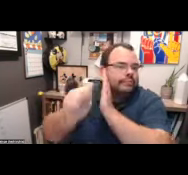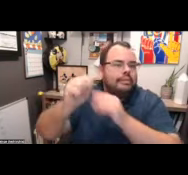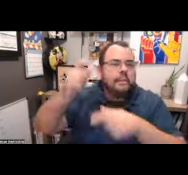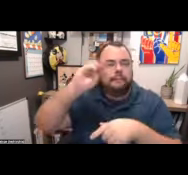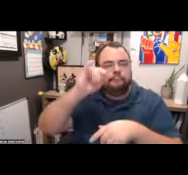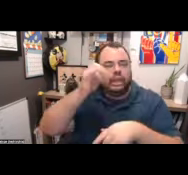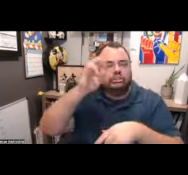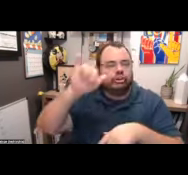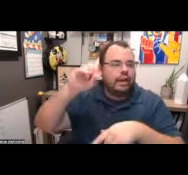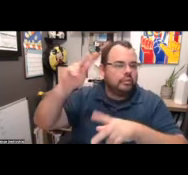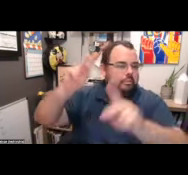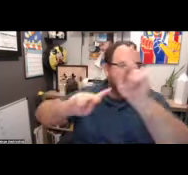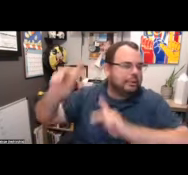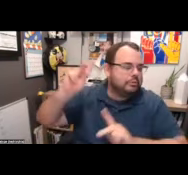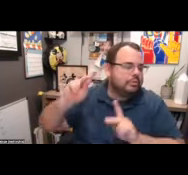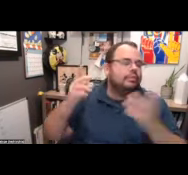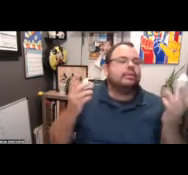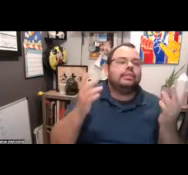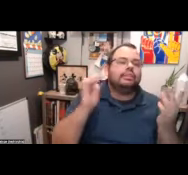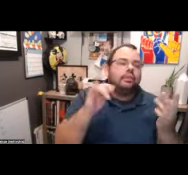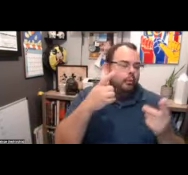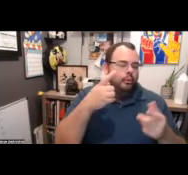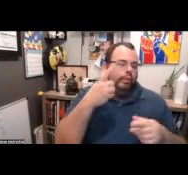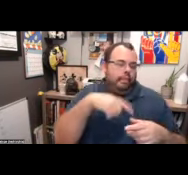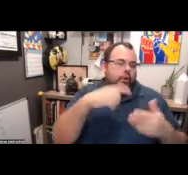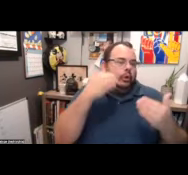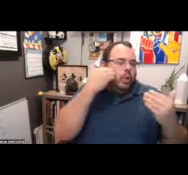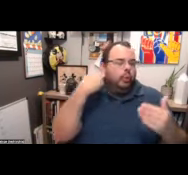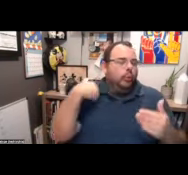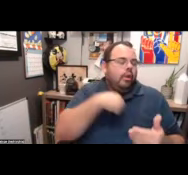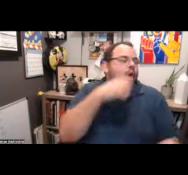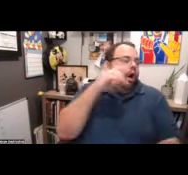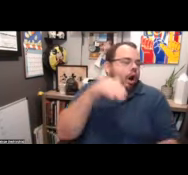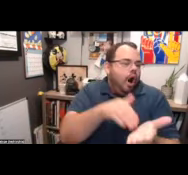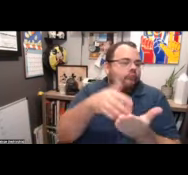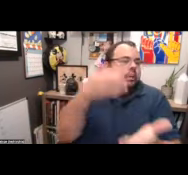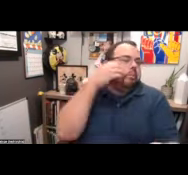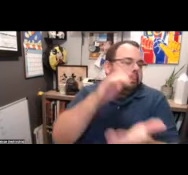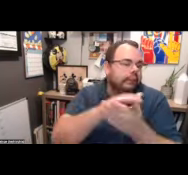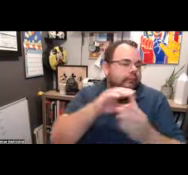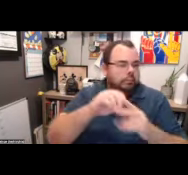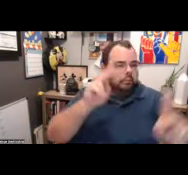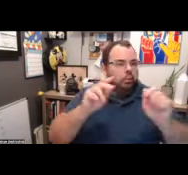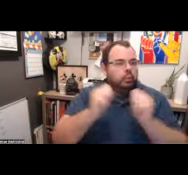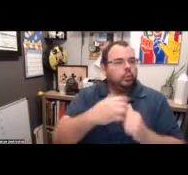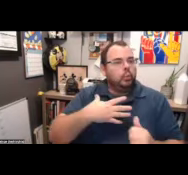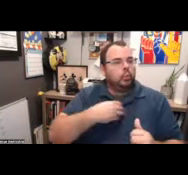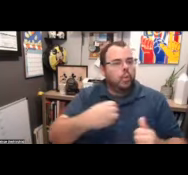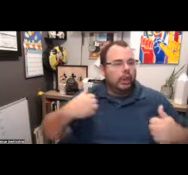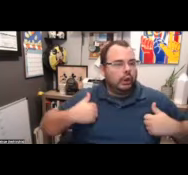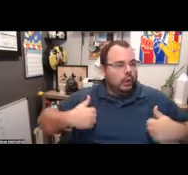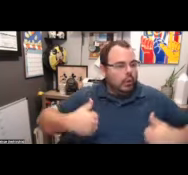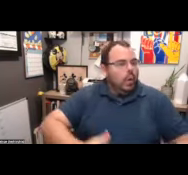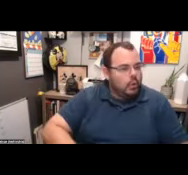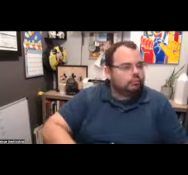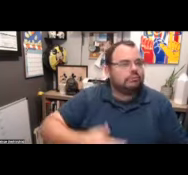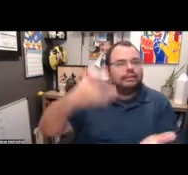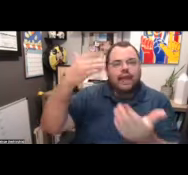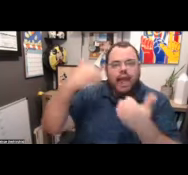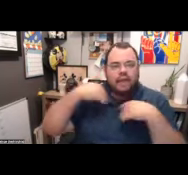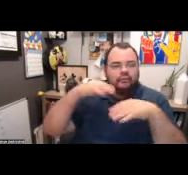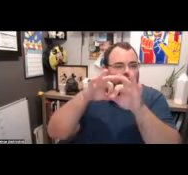a minority, and they go for the majority, right? Most of the people that are hearing, the doctors, and they often